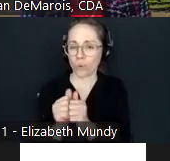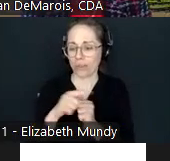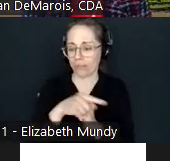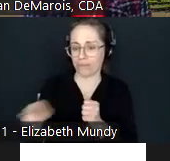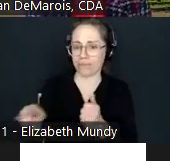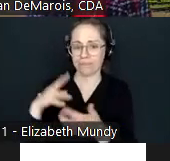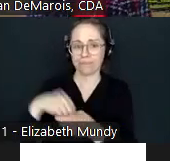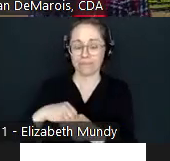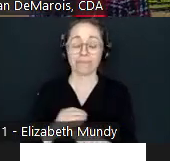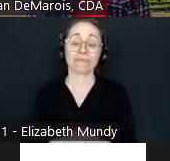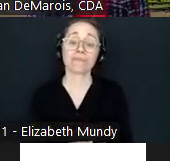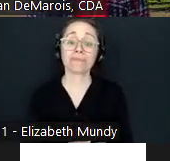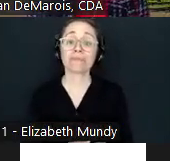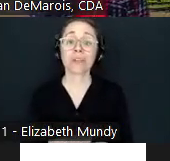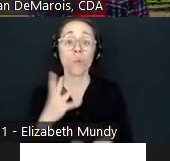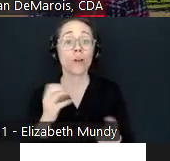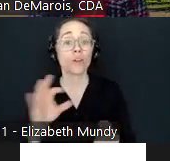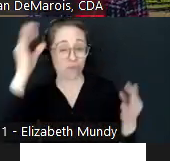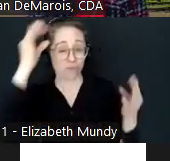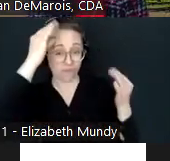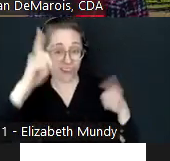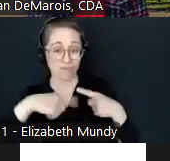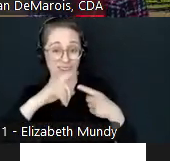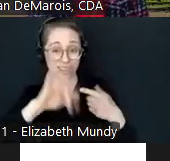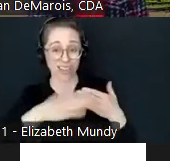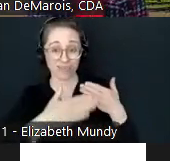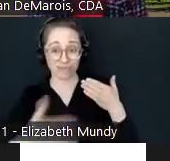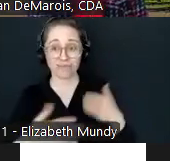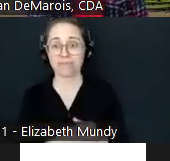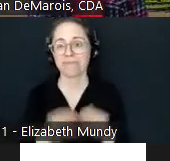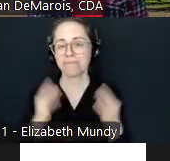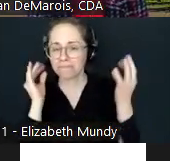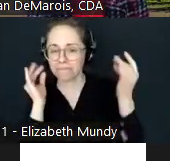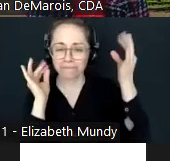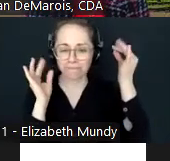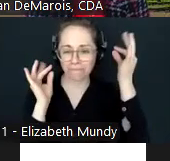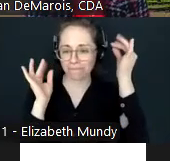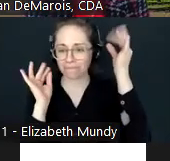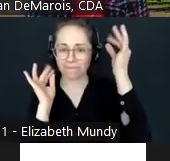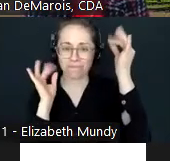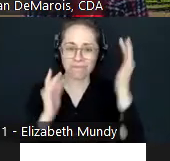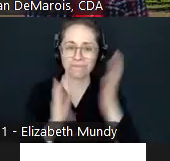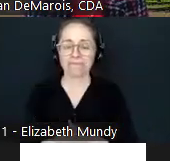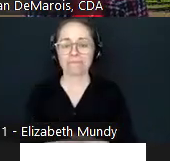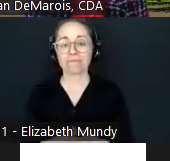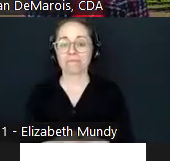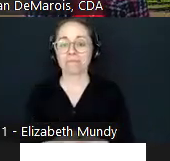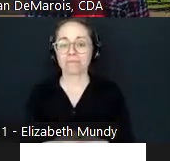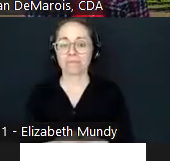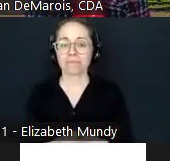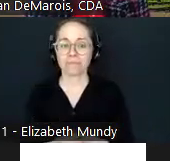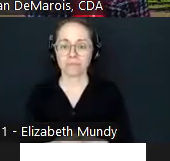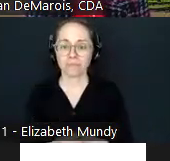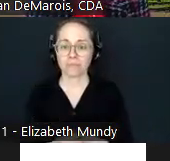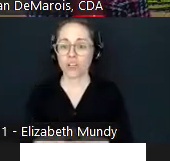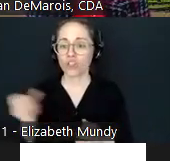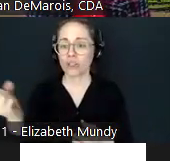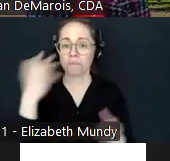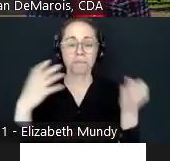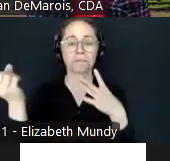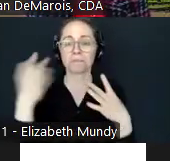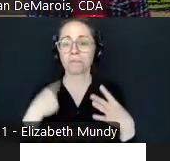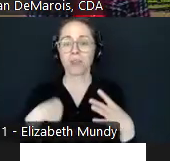something to take away with you and get the wheels turning, and real informal. Just send us names